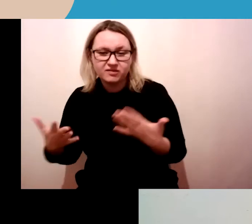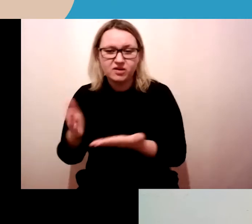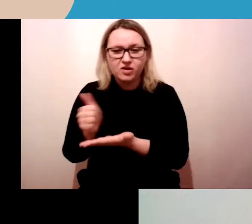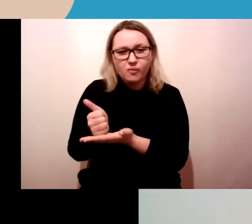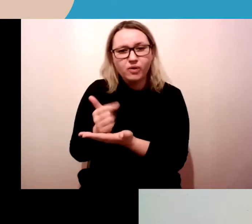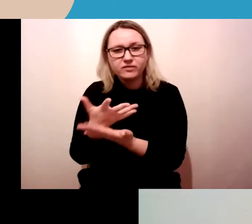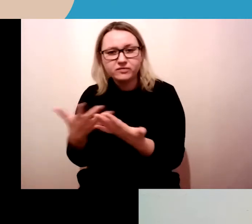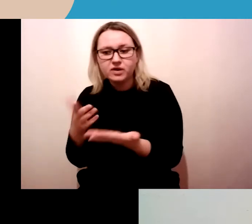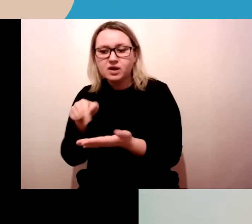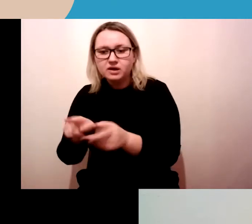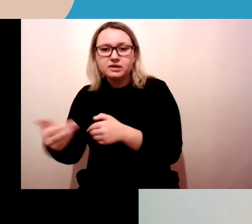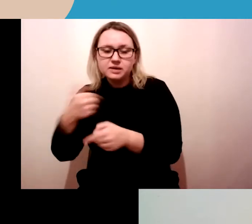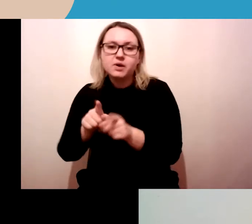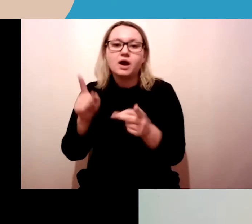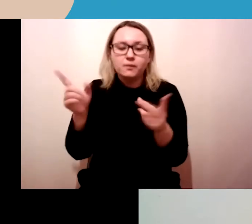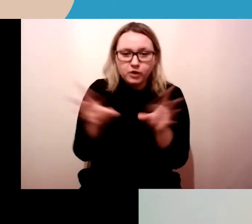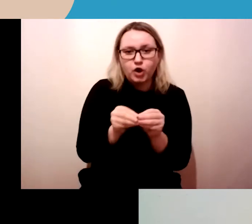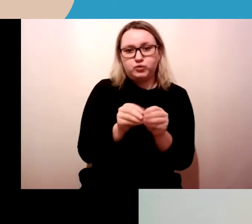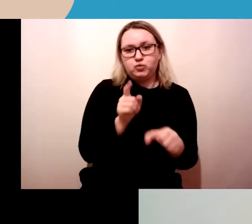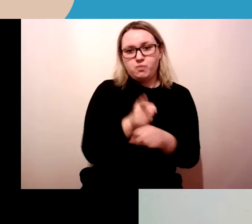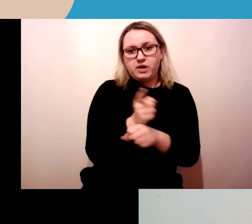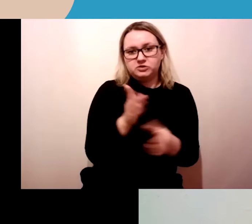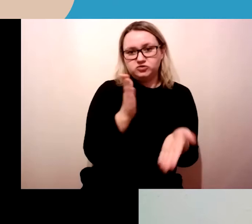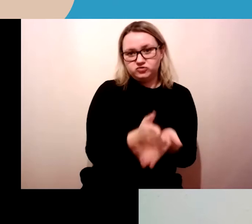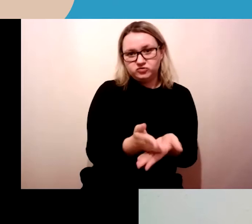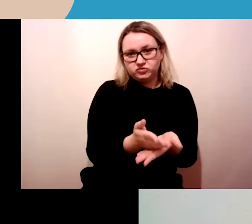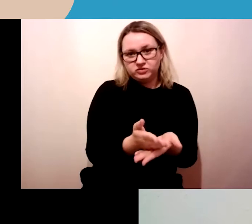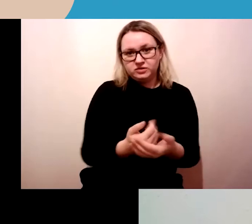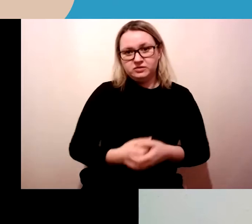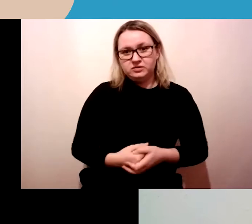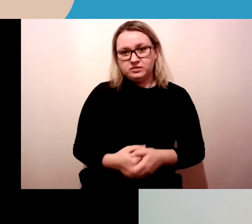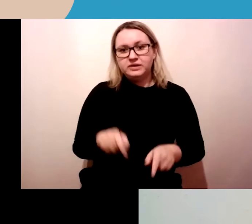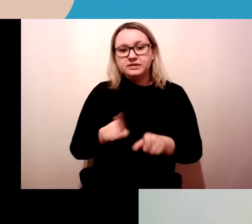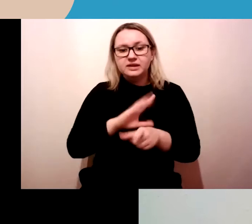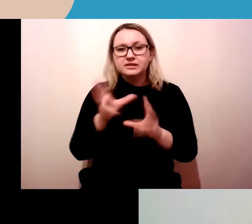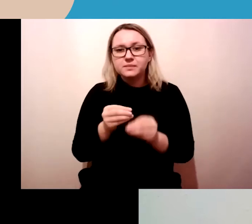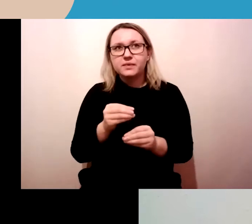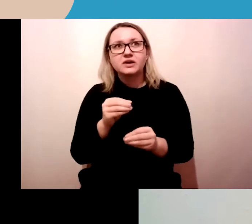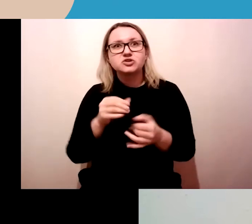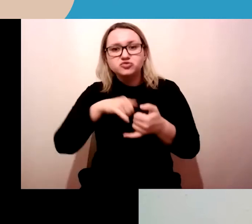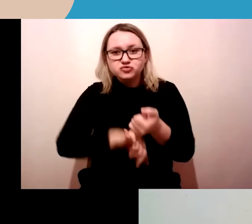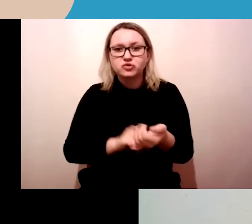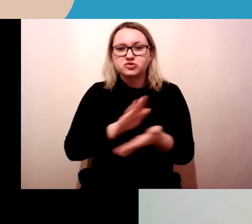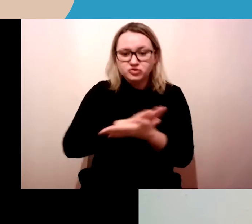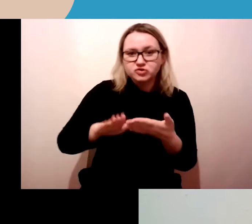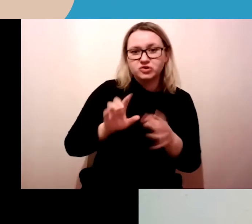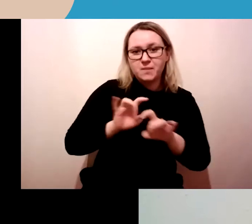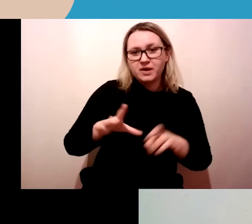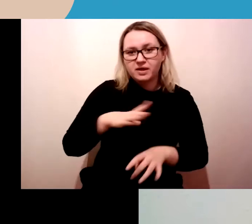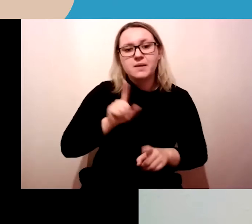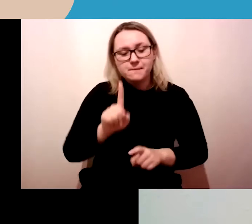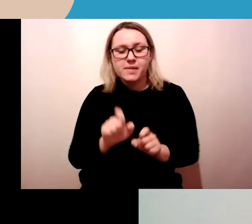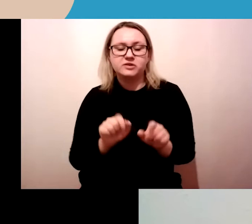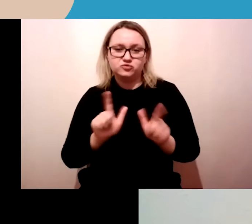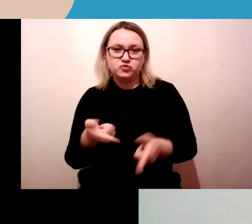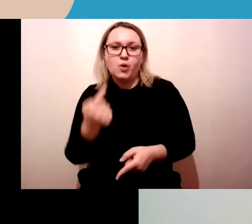and the problems that children face. Well, I cannot illustrate my